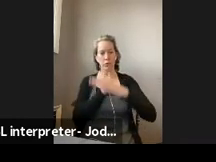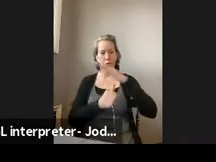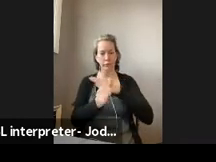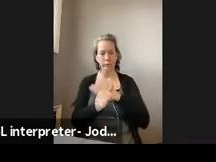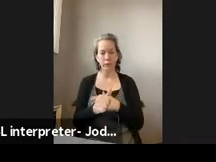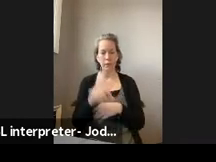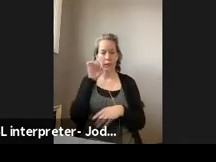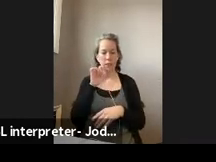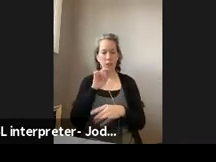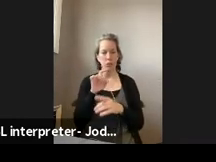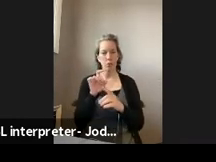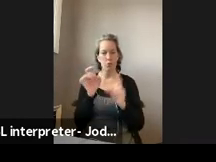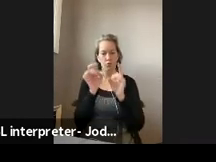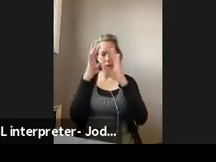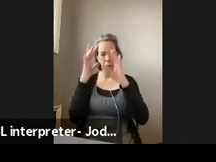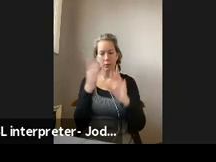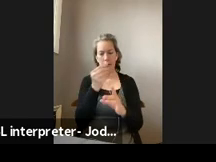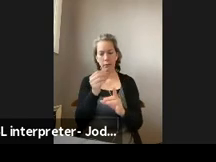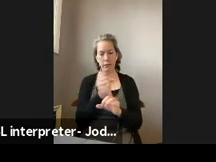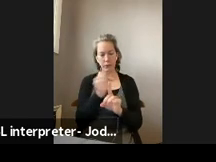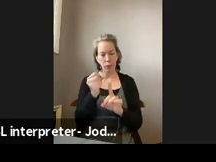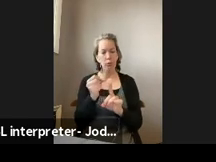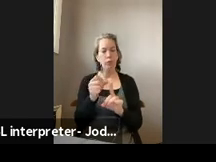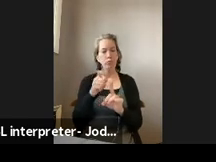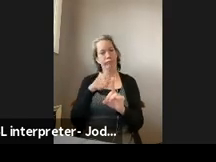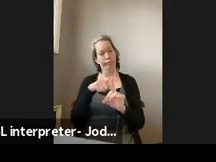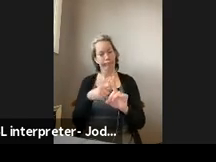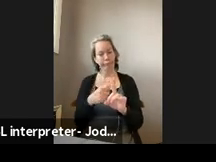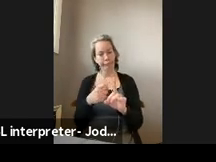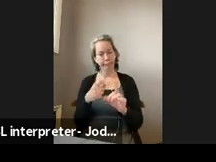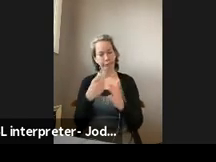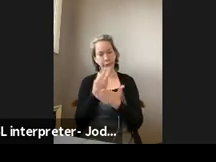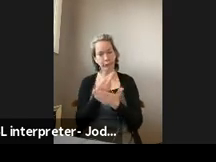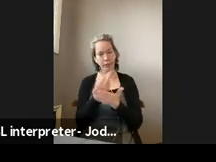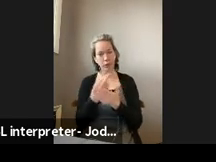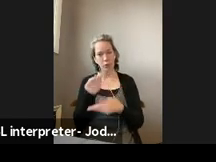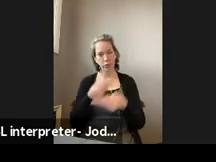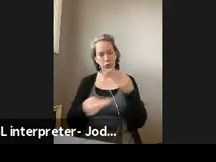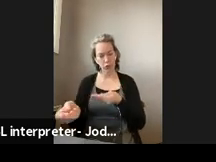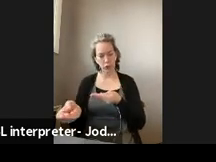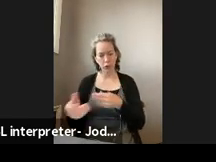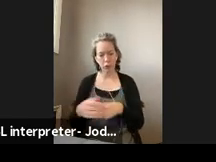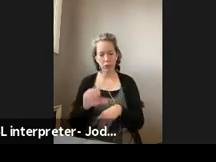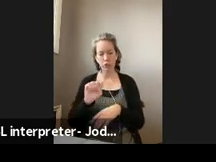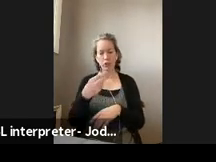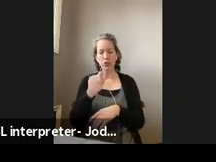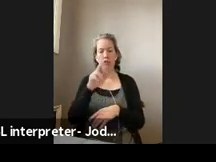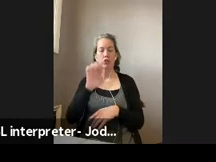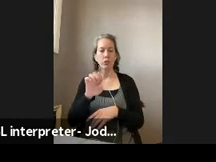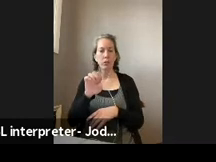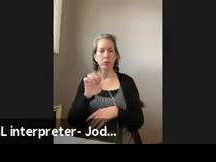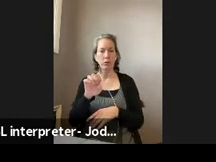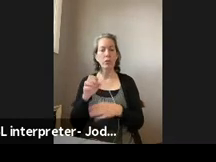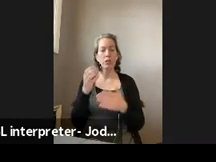Resource Exchange. So we're part of the Human Rights Legal Support Center, and our services are completely free